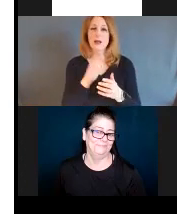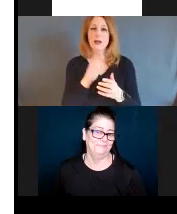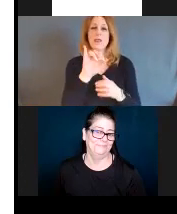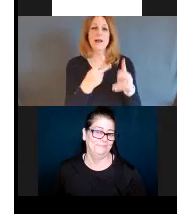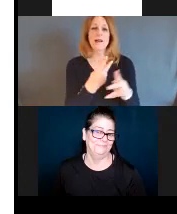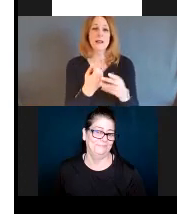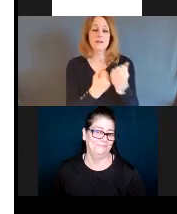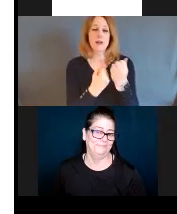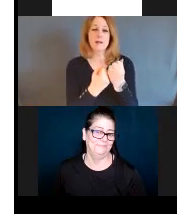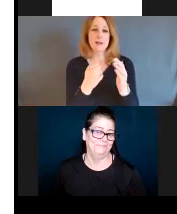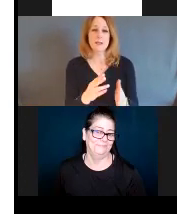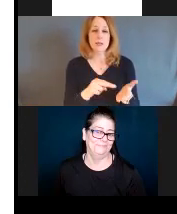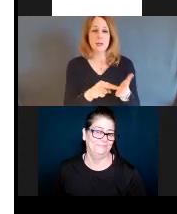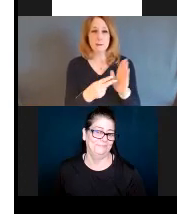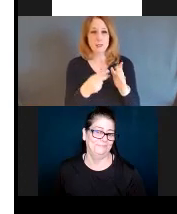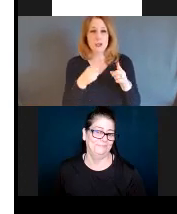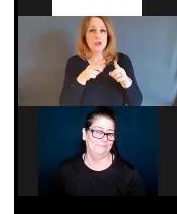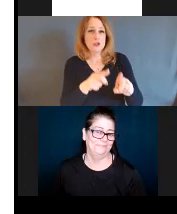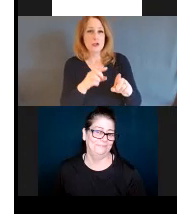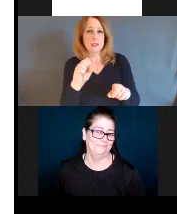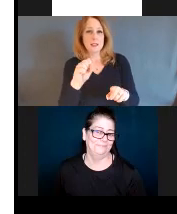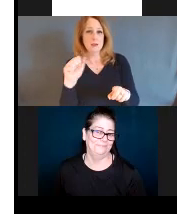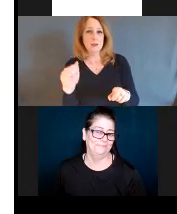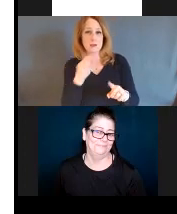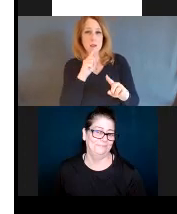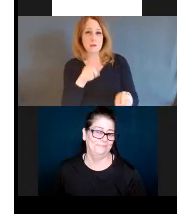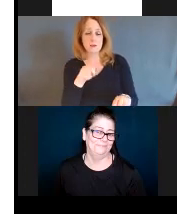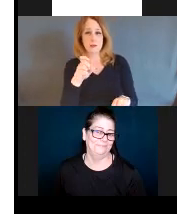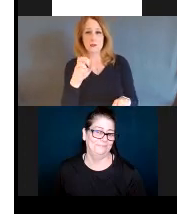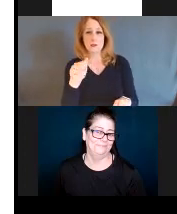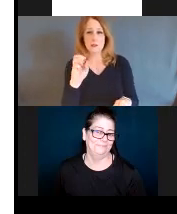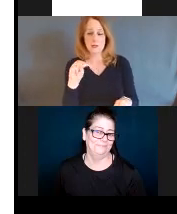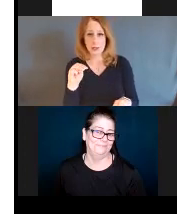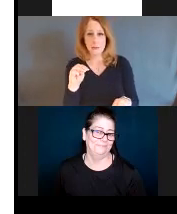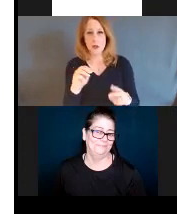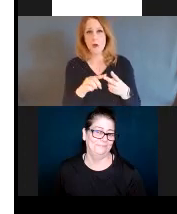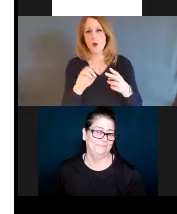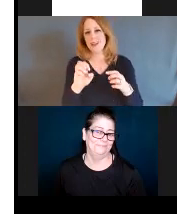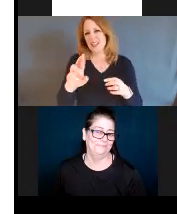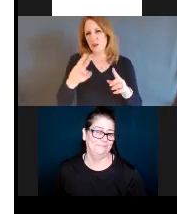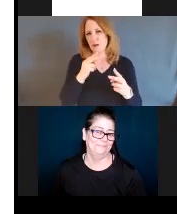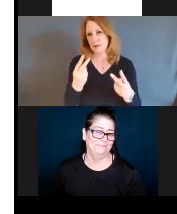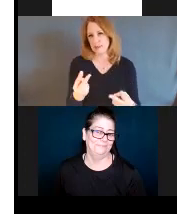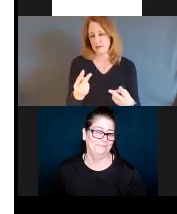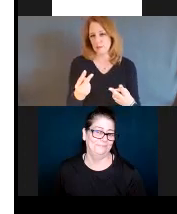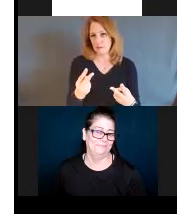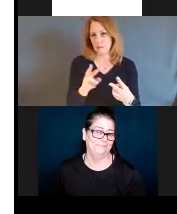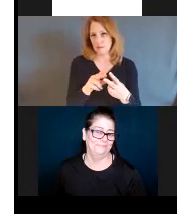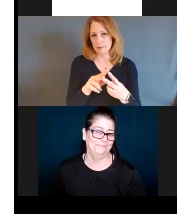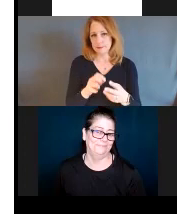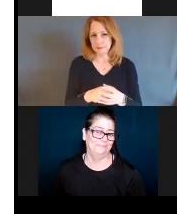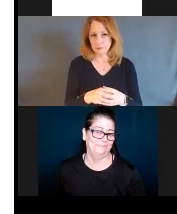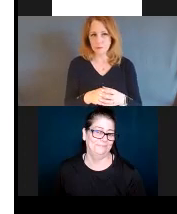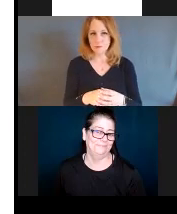with survivors during a sexual assault response exam or emergency room visit. So you